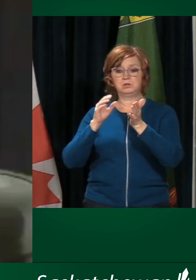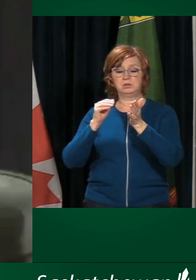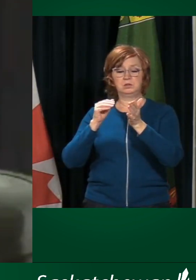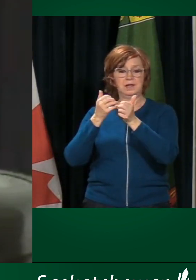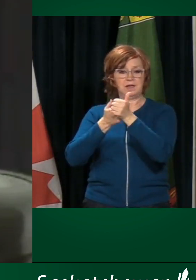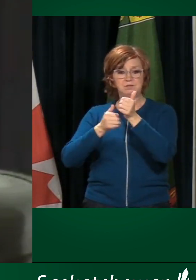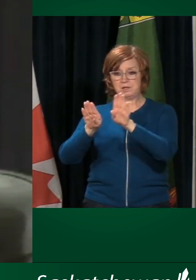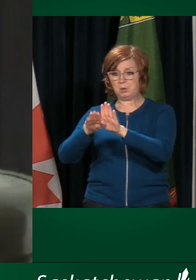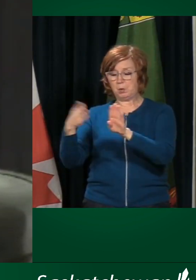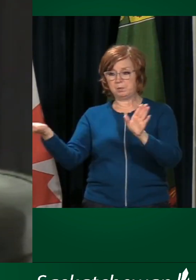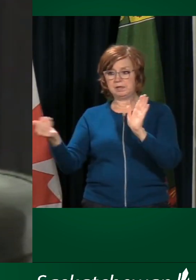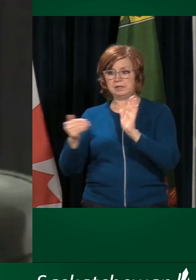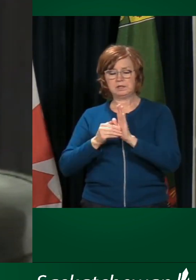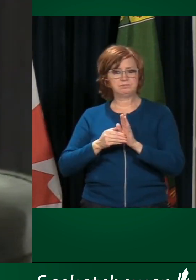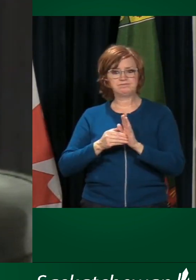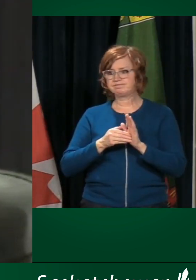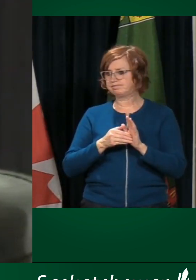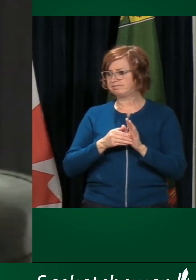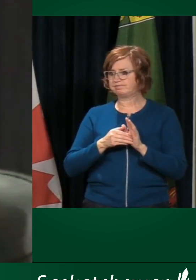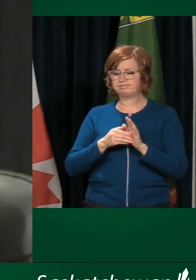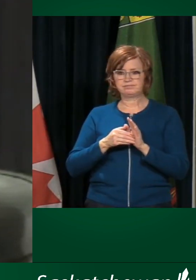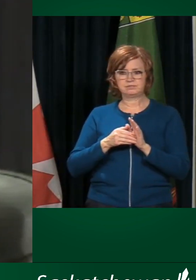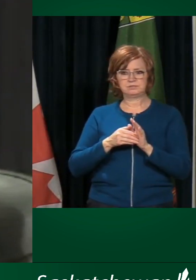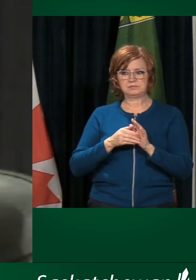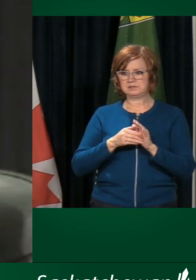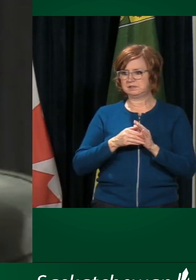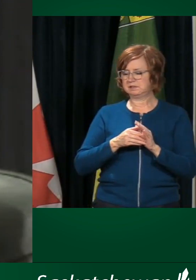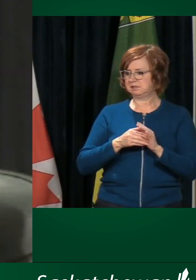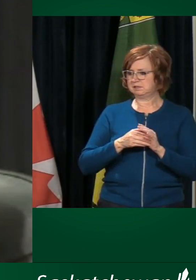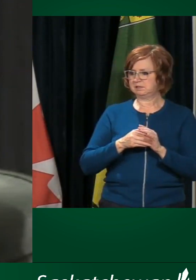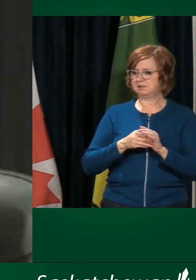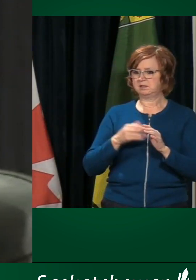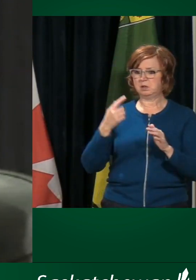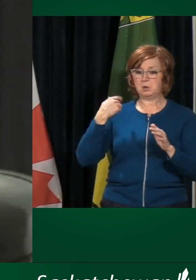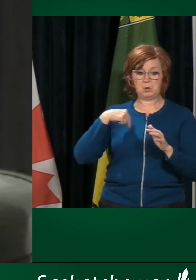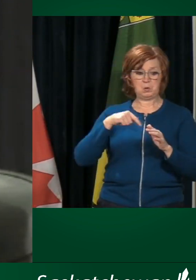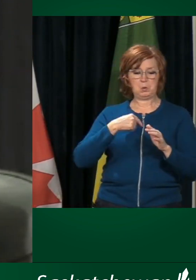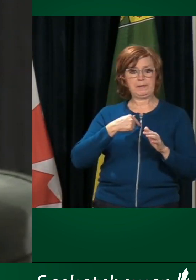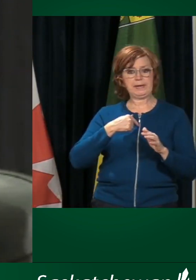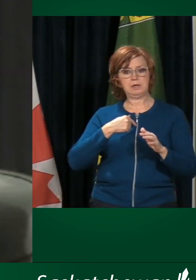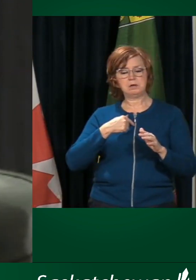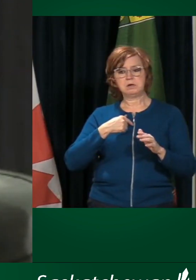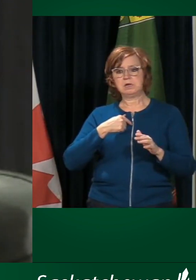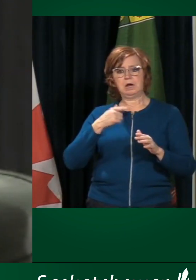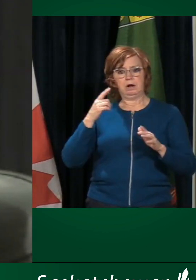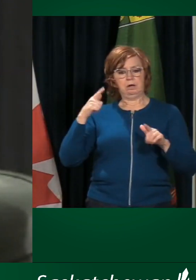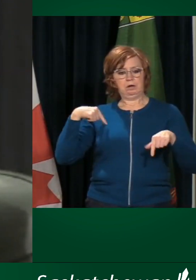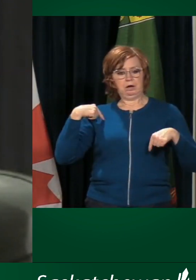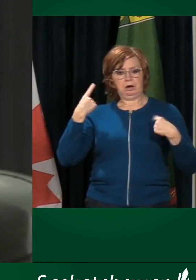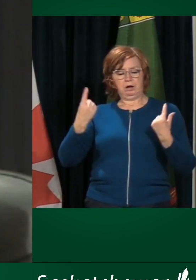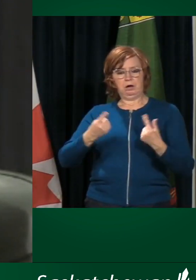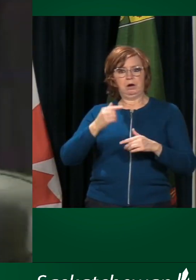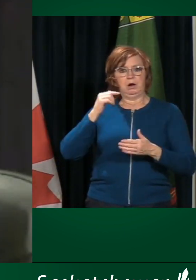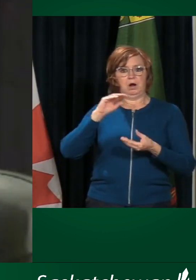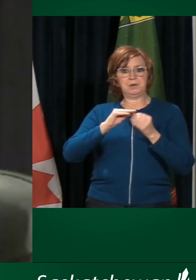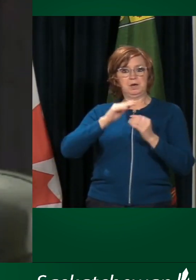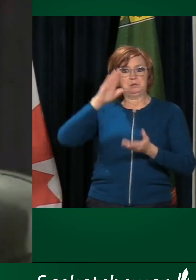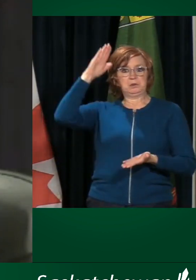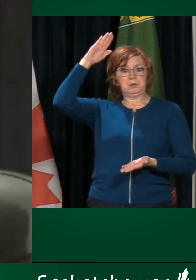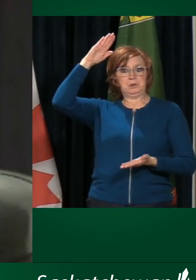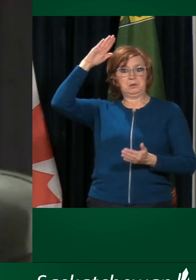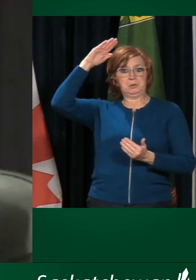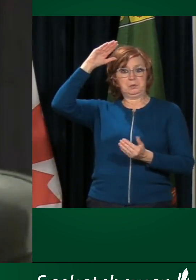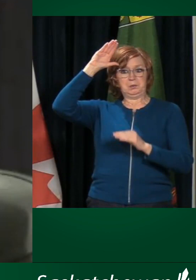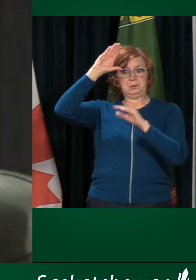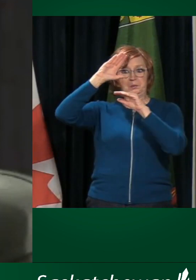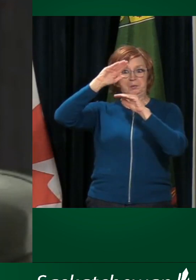have to start instilling more restrictions in the province again. We got here because of the hard work of the people of this